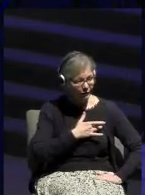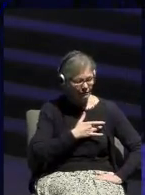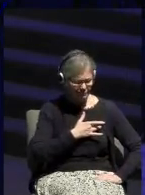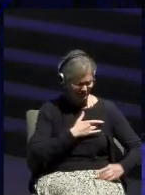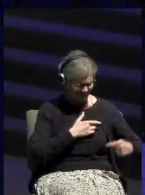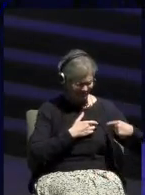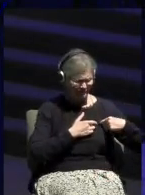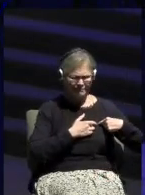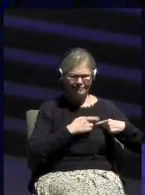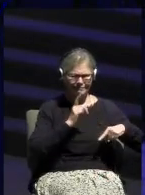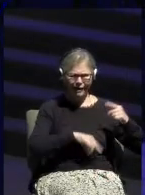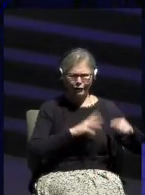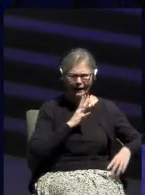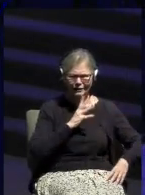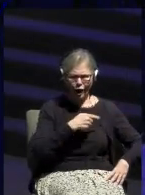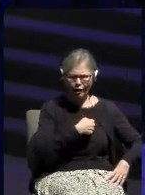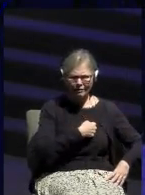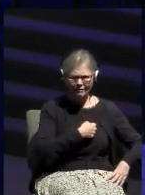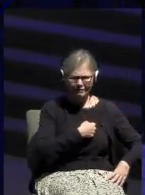Listen to your heart.